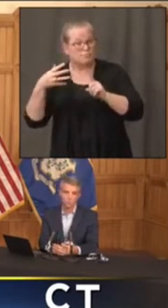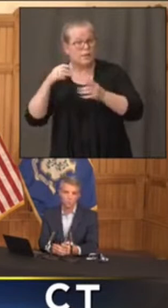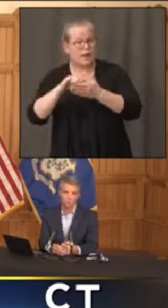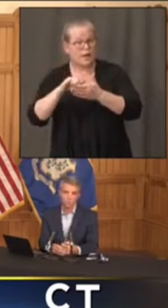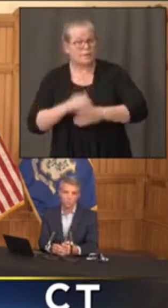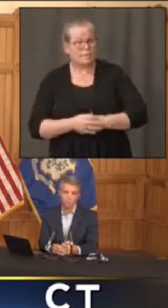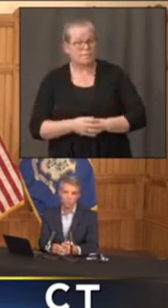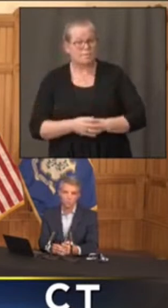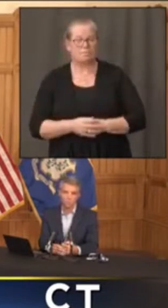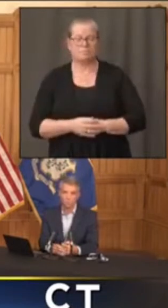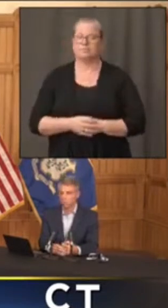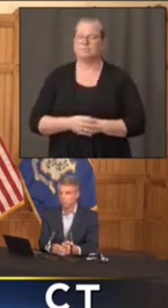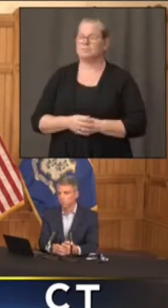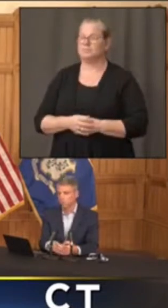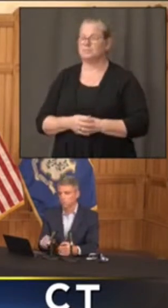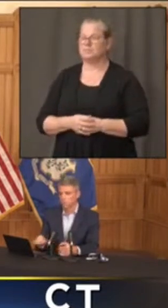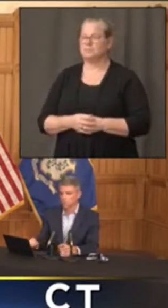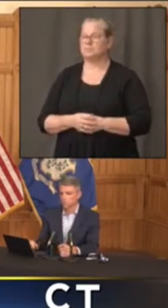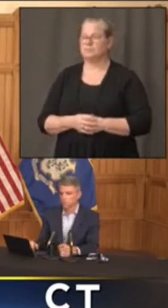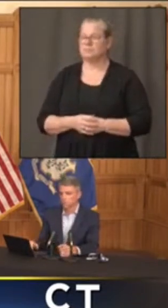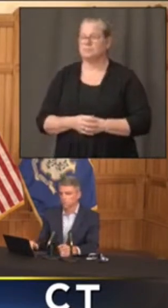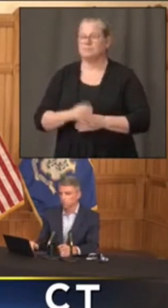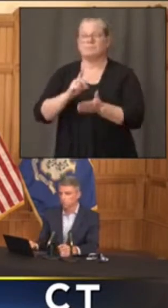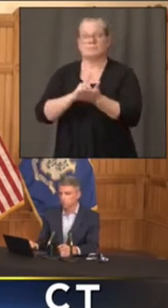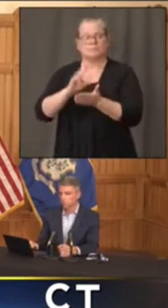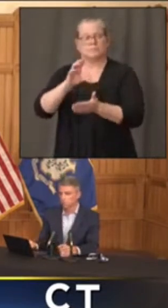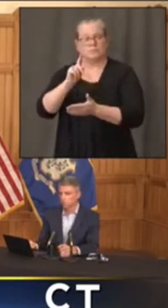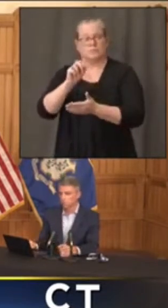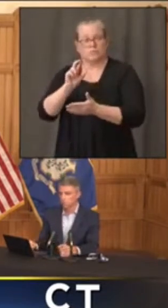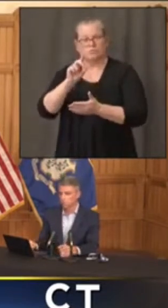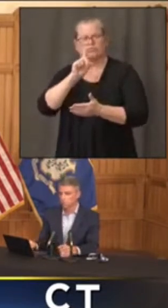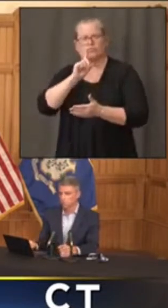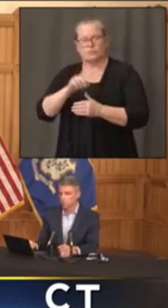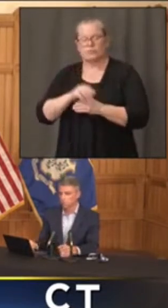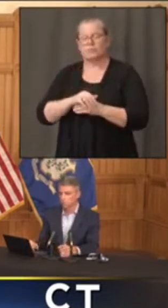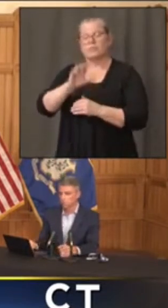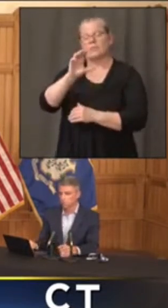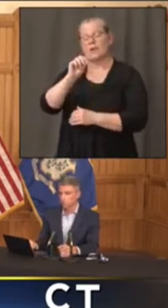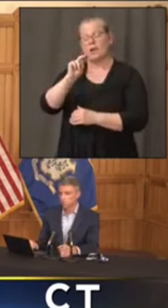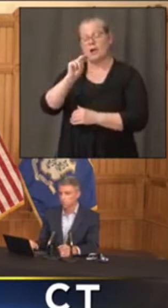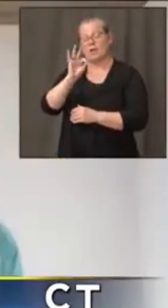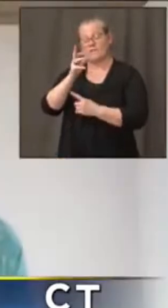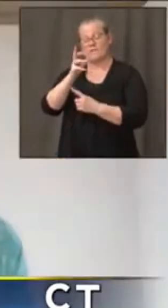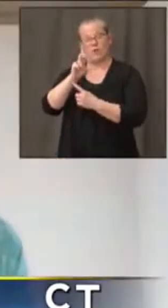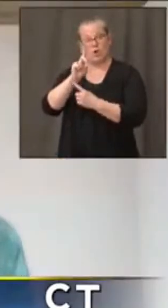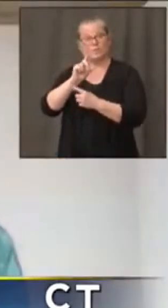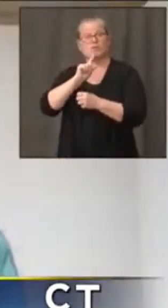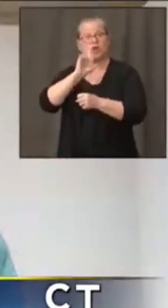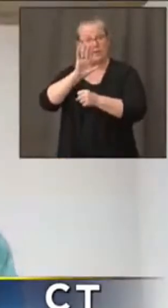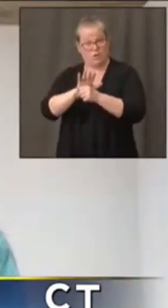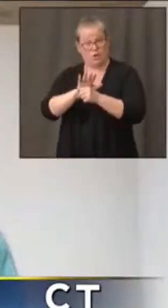a confirm death is somebody passed away